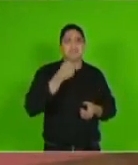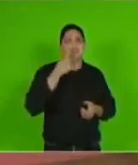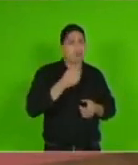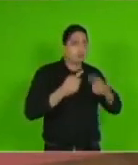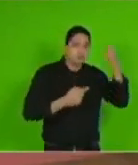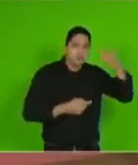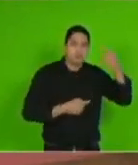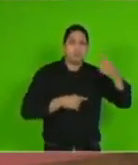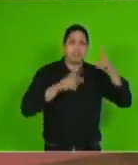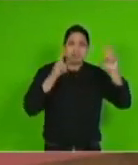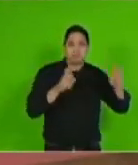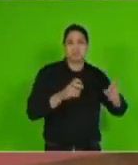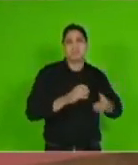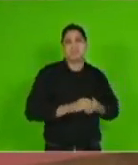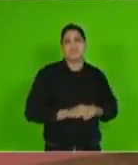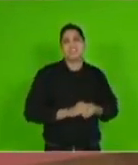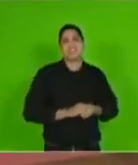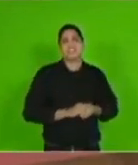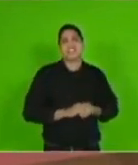they don't have Jesus.